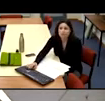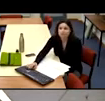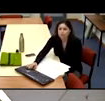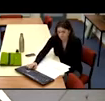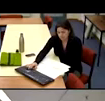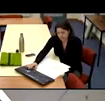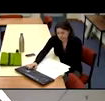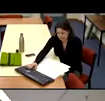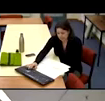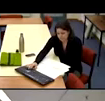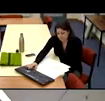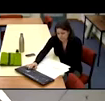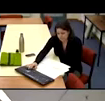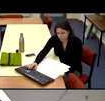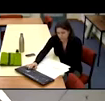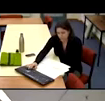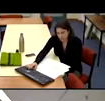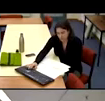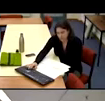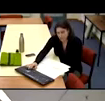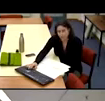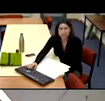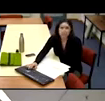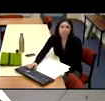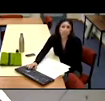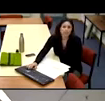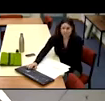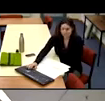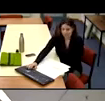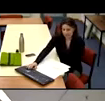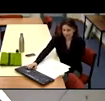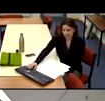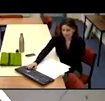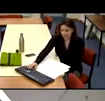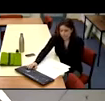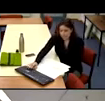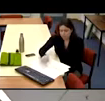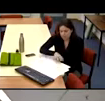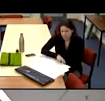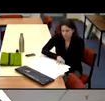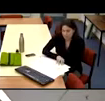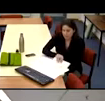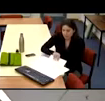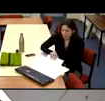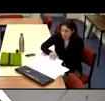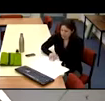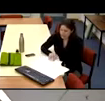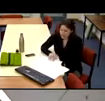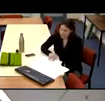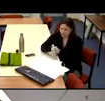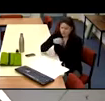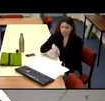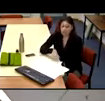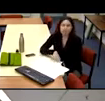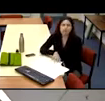these vulnerable victims. Victims who are traumatised, distressed and in need of saving. So various media